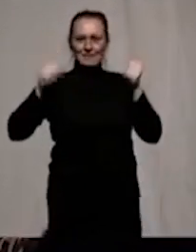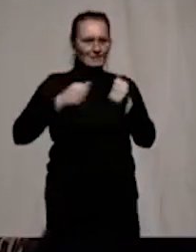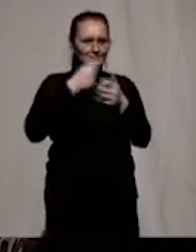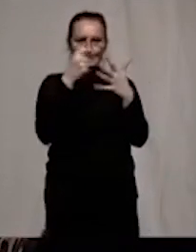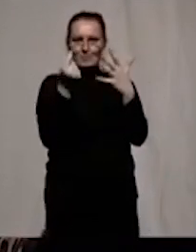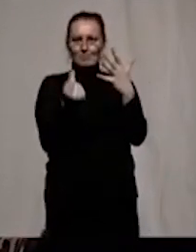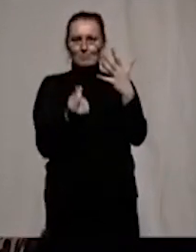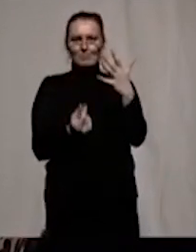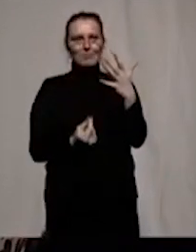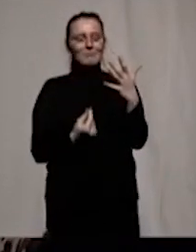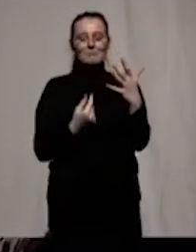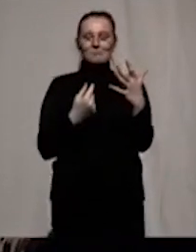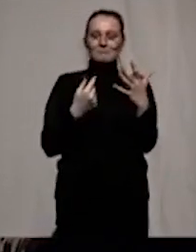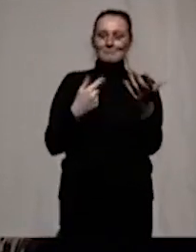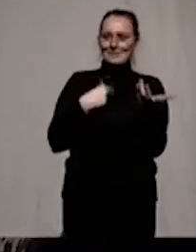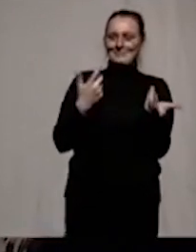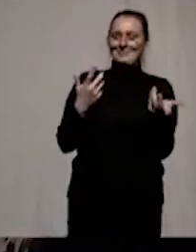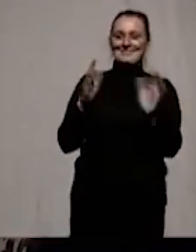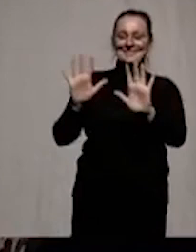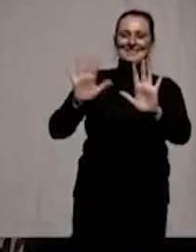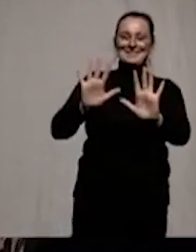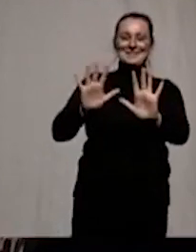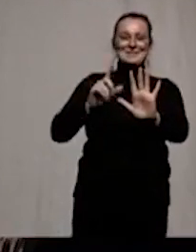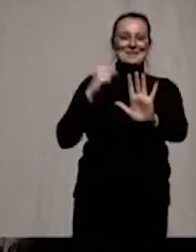listeners on Spotify this year, so like, give me a minute.